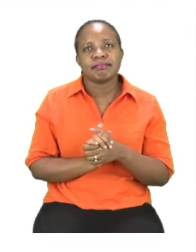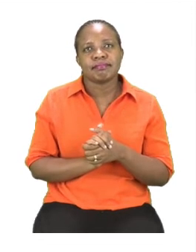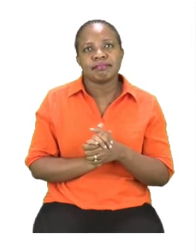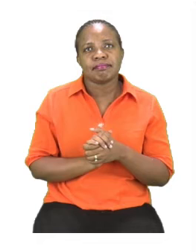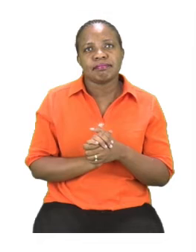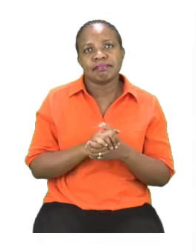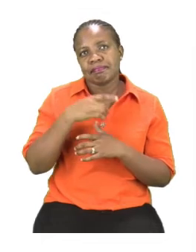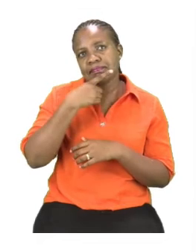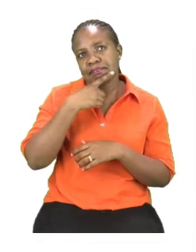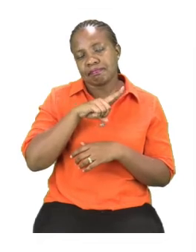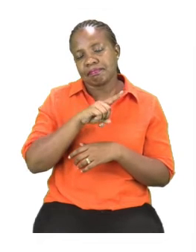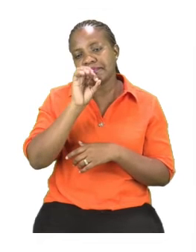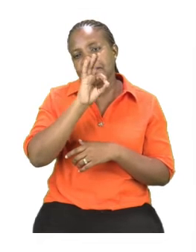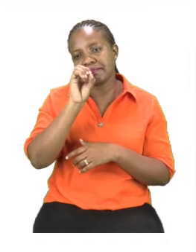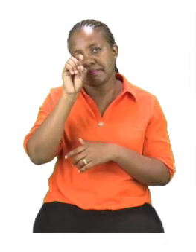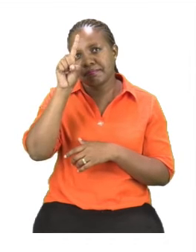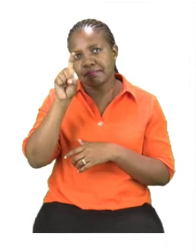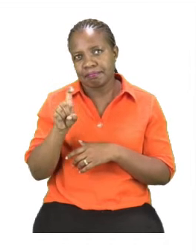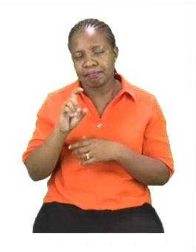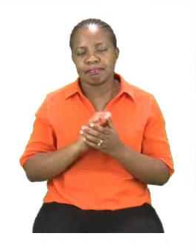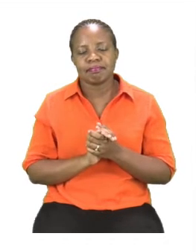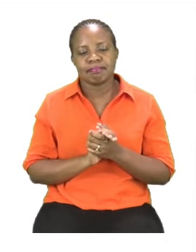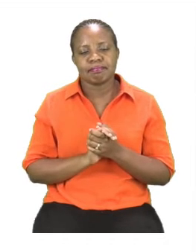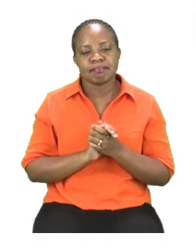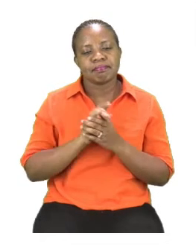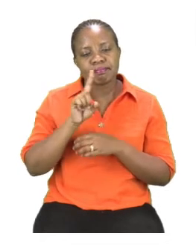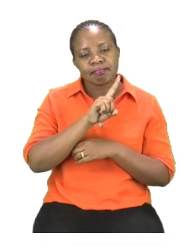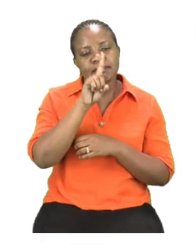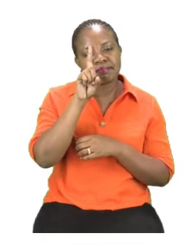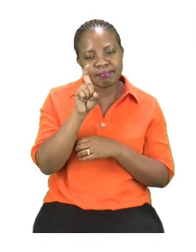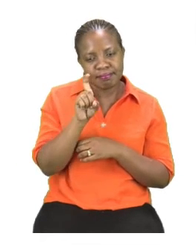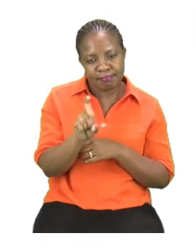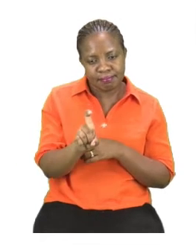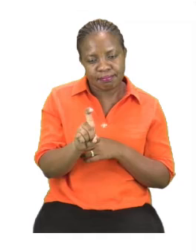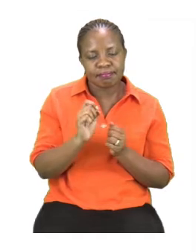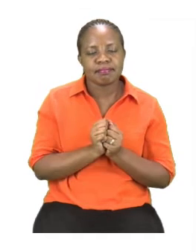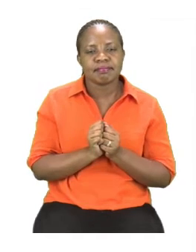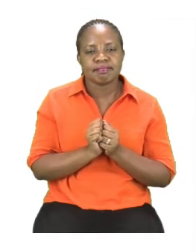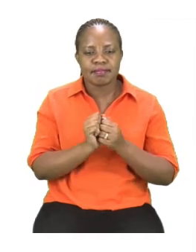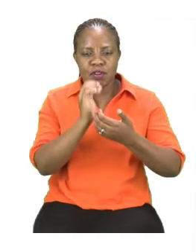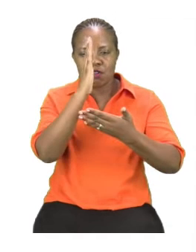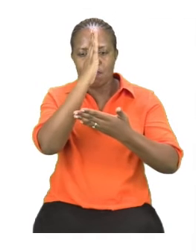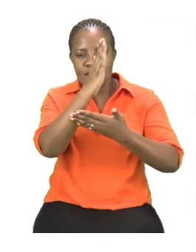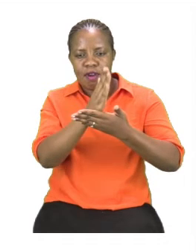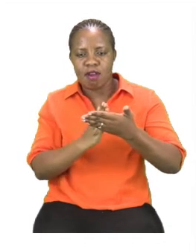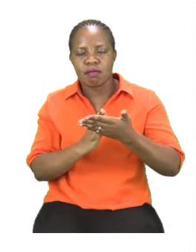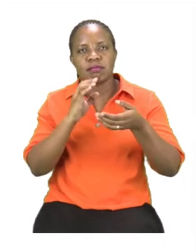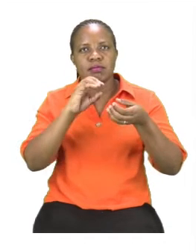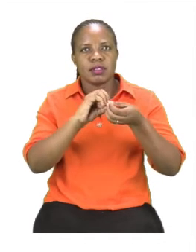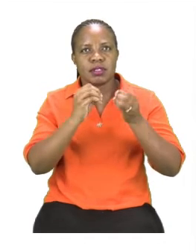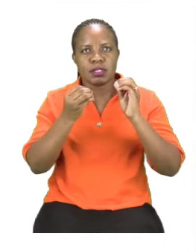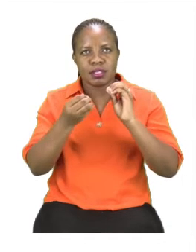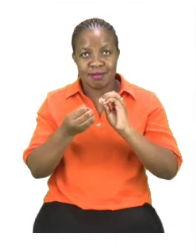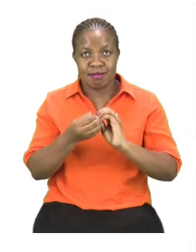us to halve these numbers and put answers in the boxes where the arrows